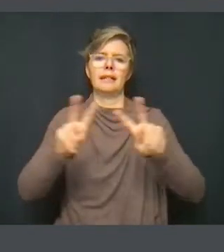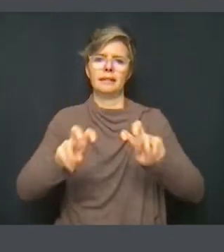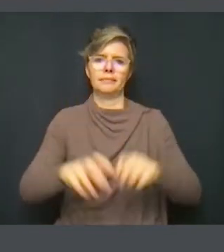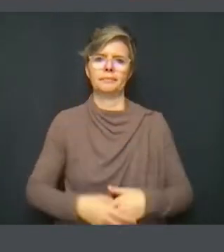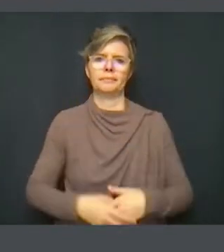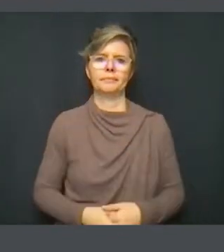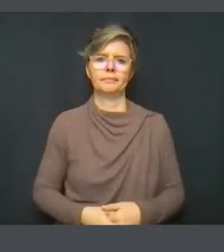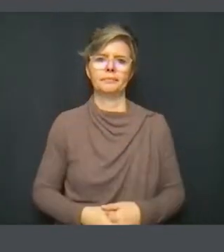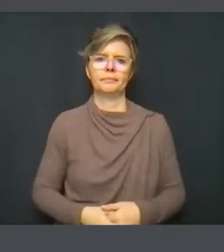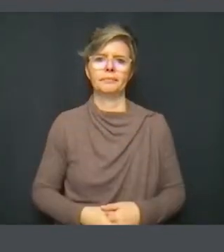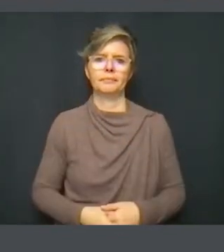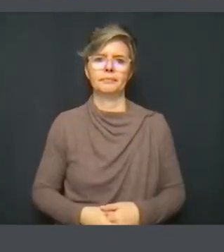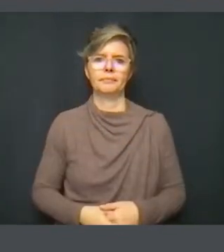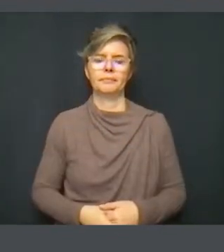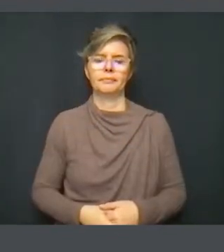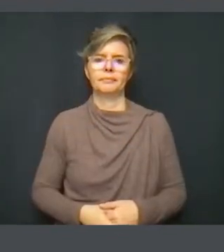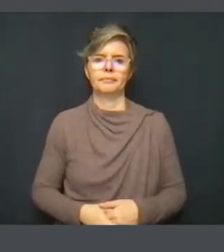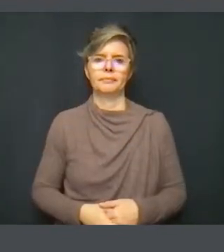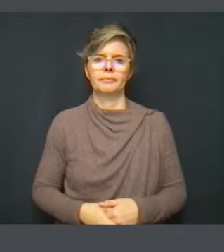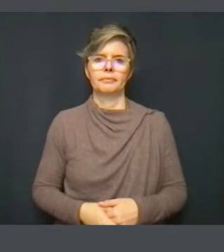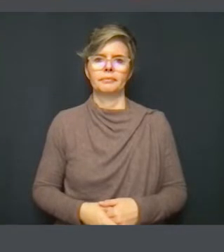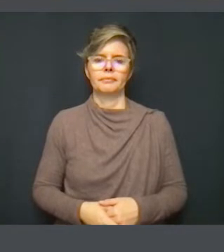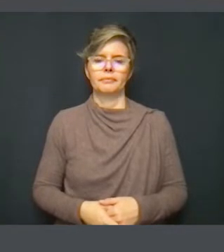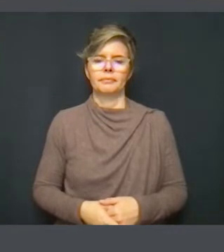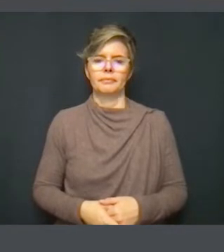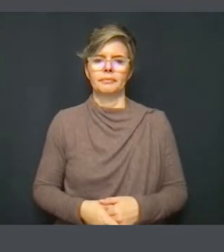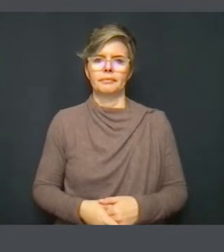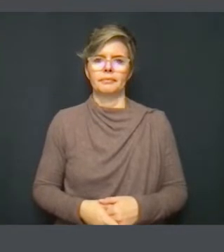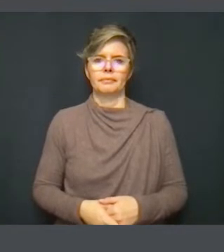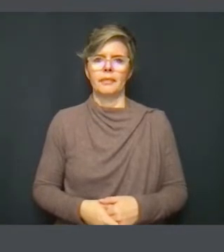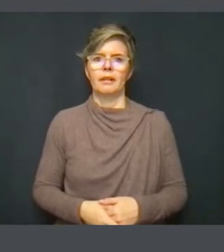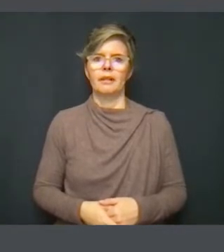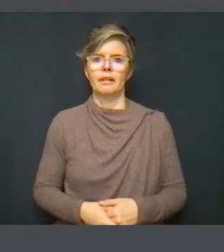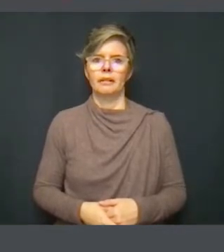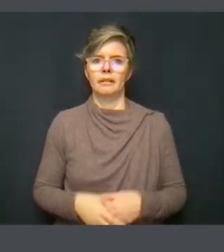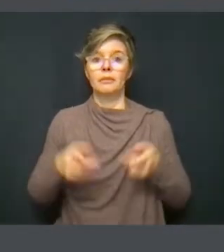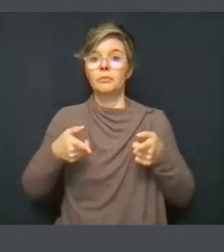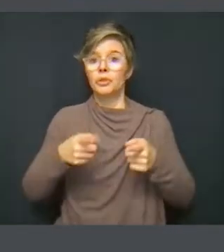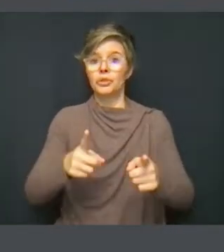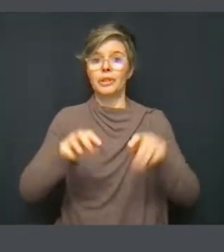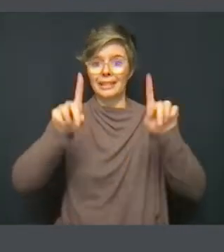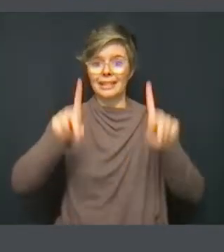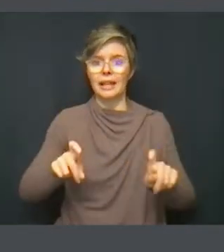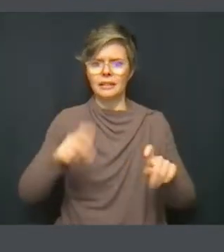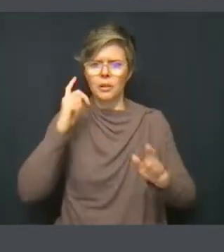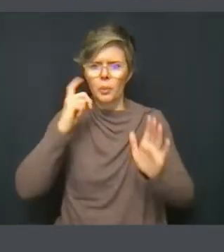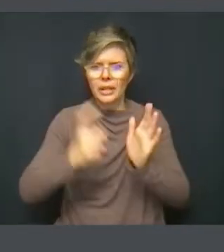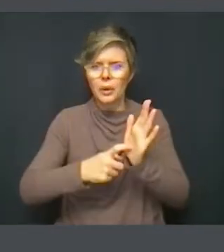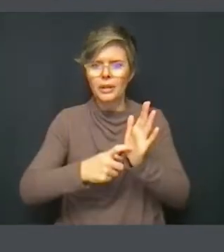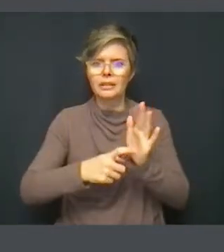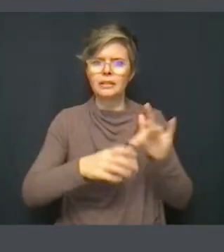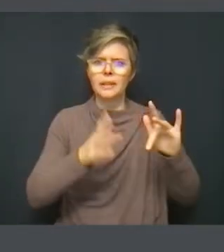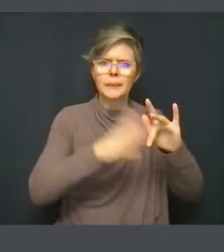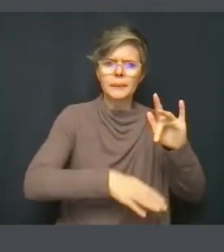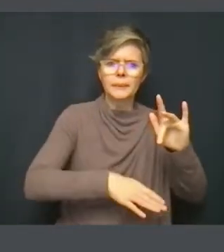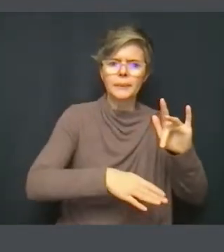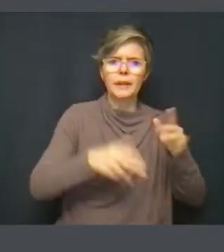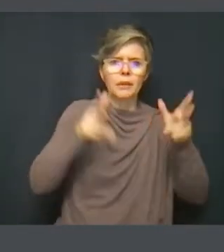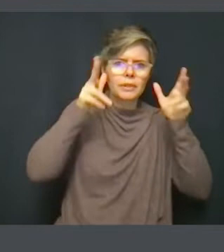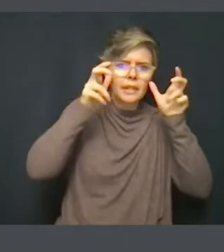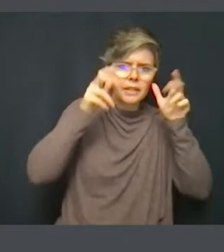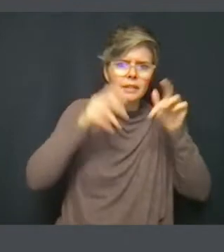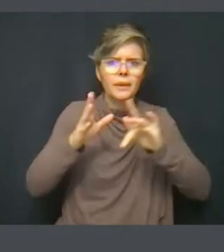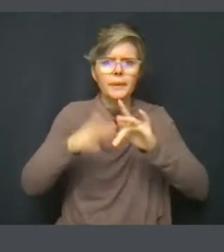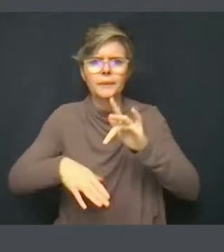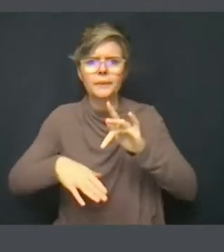real limited lack of whether it's receptive or expressive language skills? And is it due to the